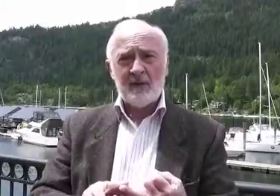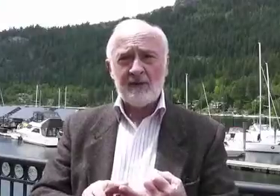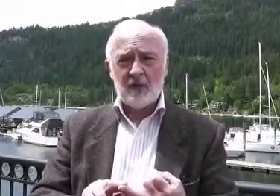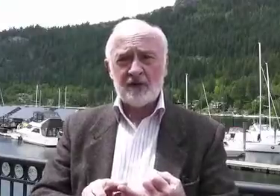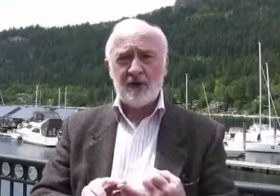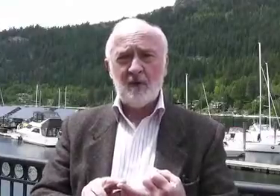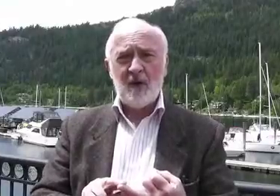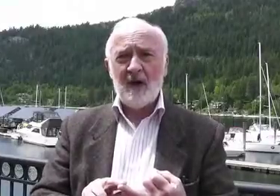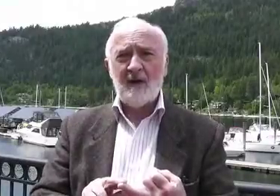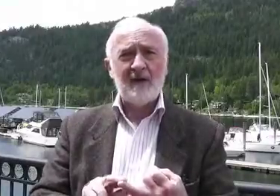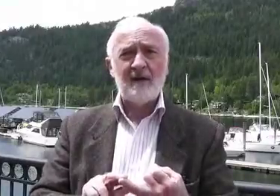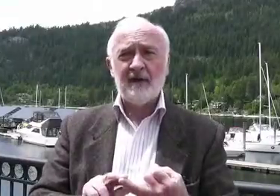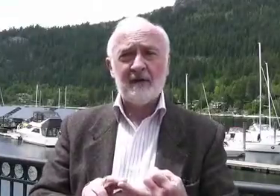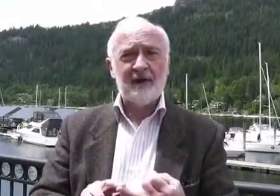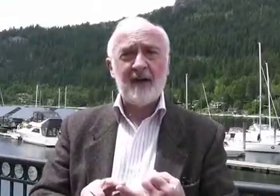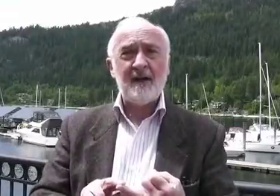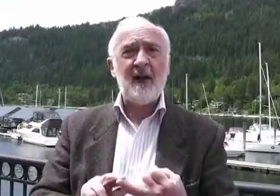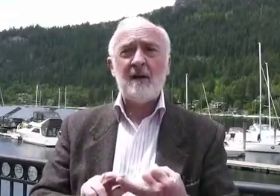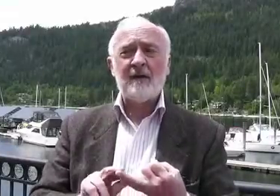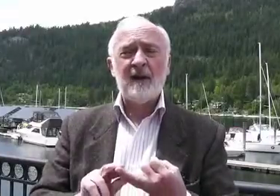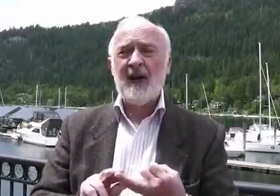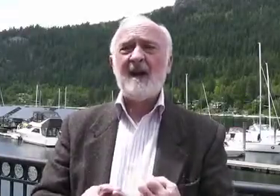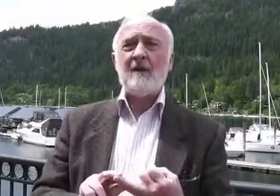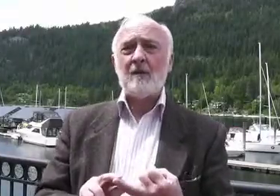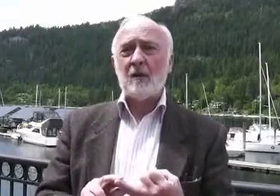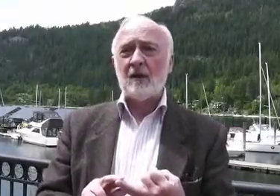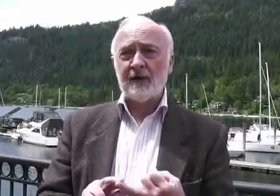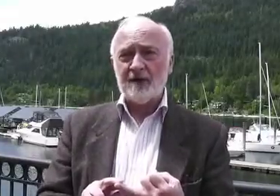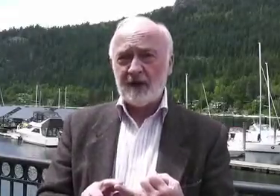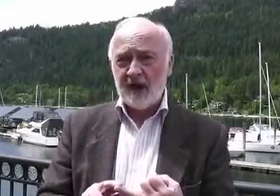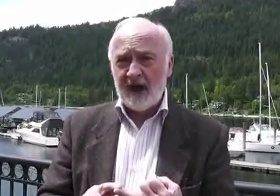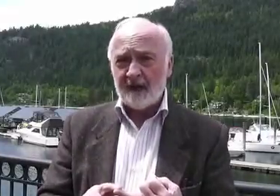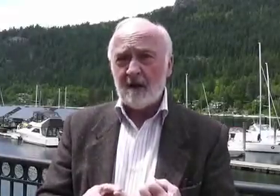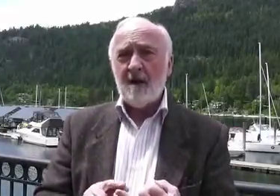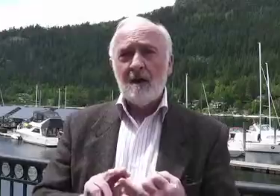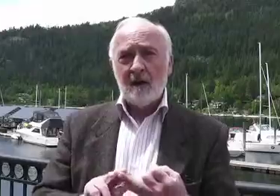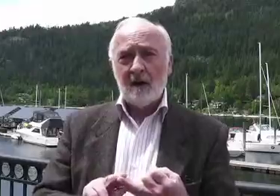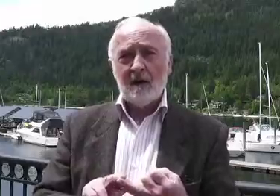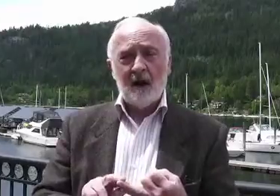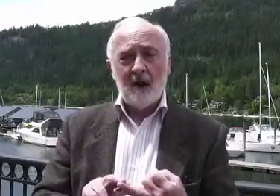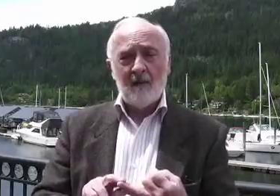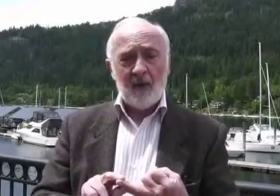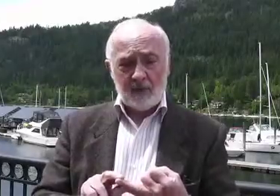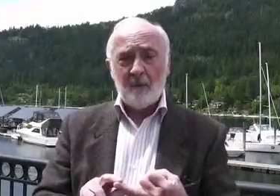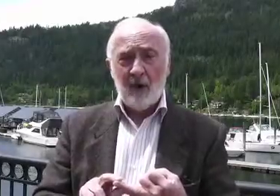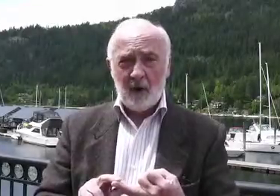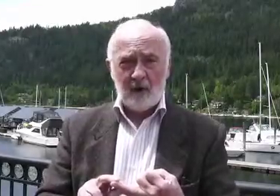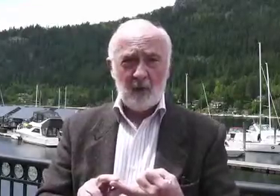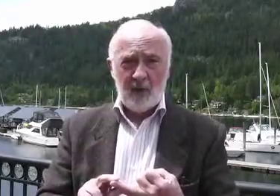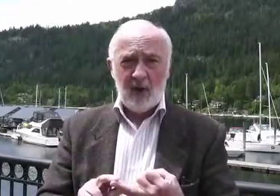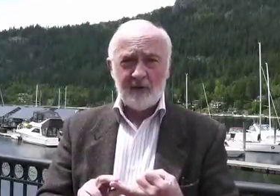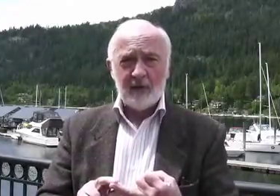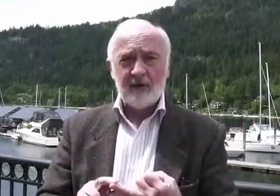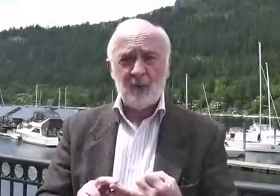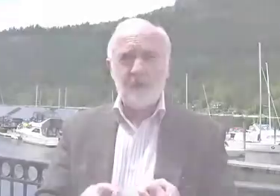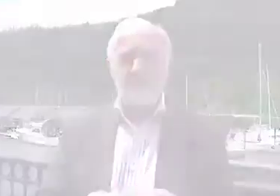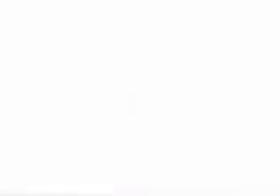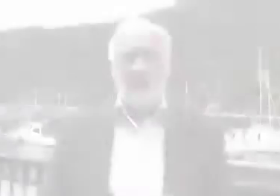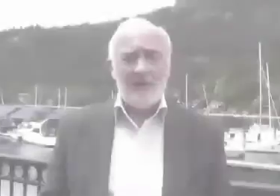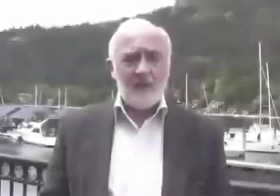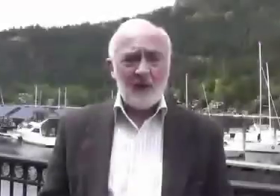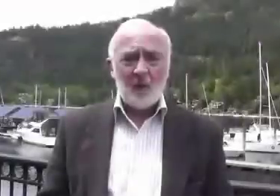of the business coaching that we have, I think, is outstanding. I don't think any other organization in Canada can compare with what we offer at this